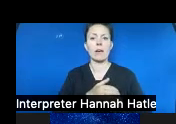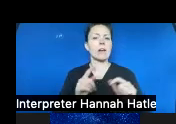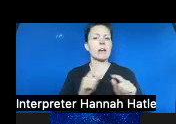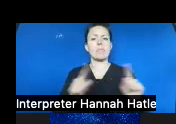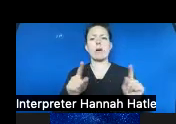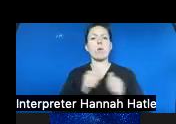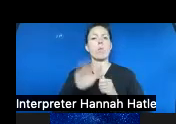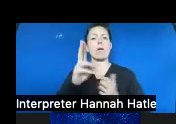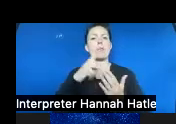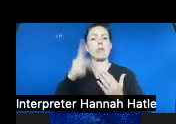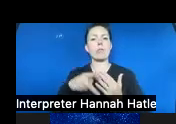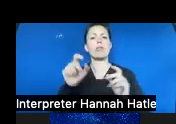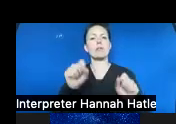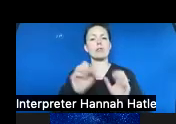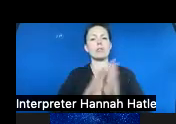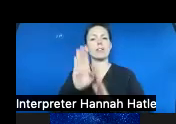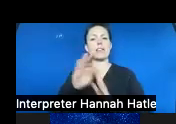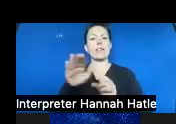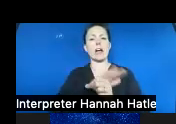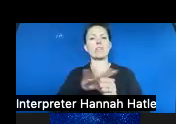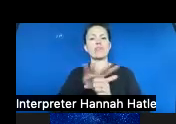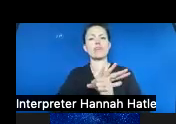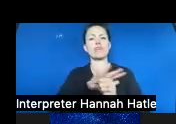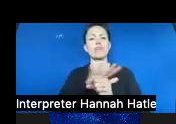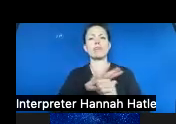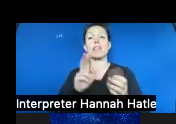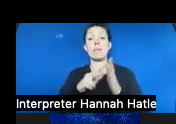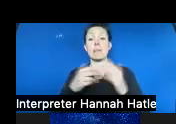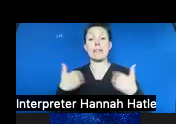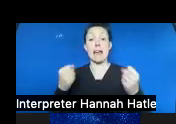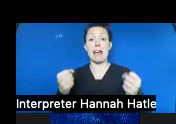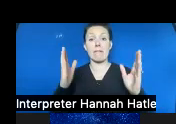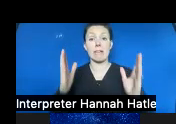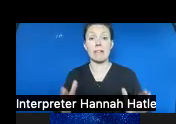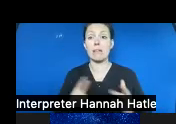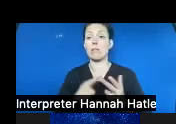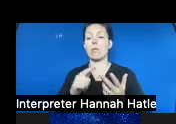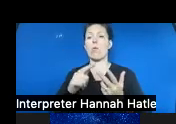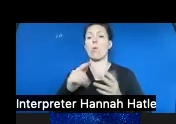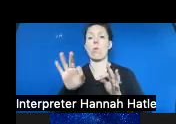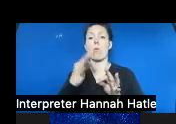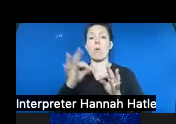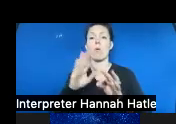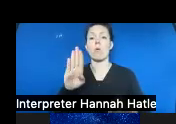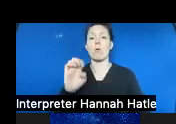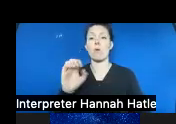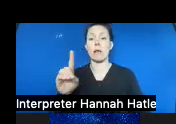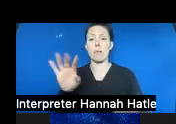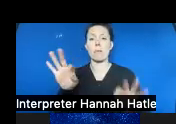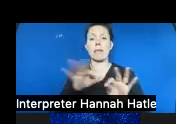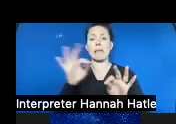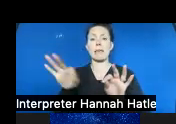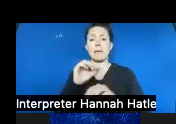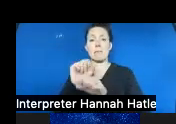programs, you can create that space. You can bring in a healer, you can do a beadwork circle, whatever that looks like, to enter